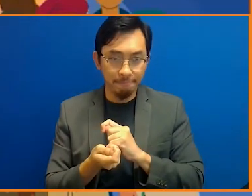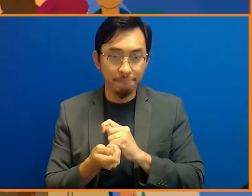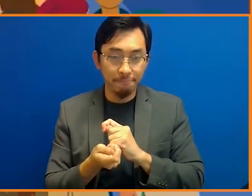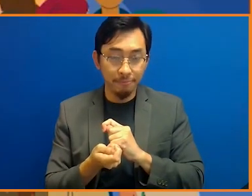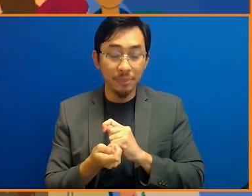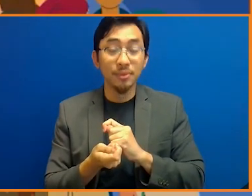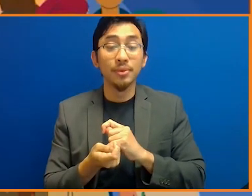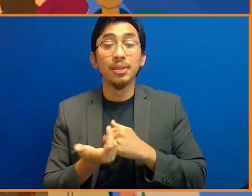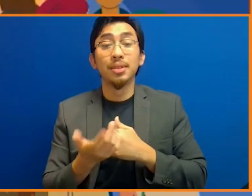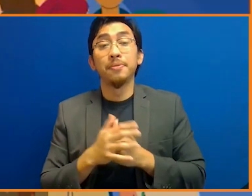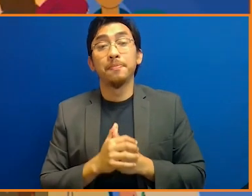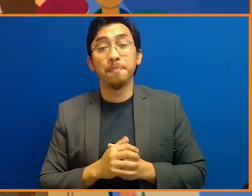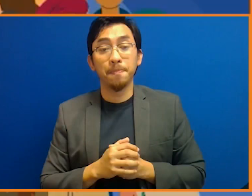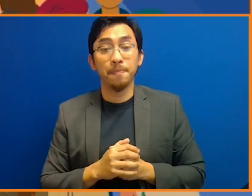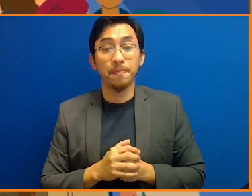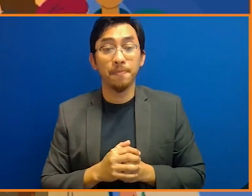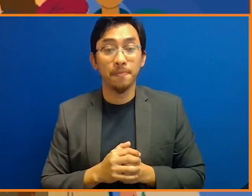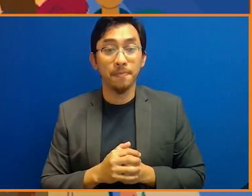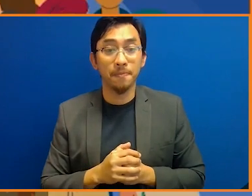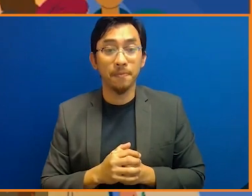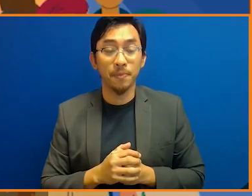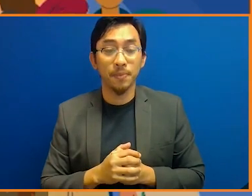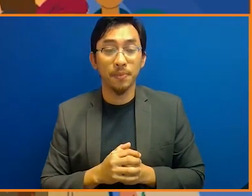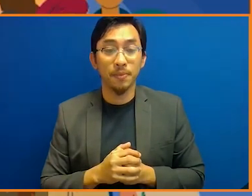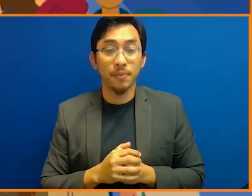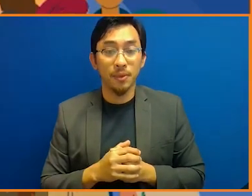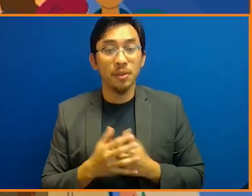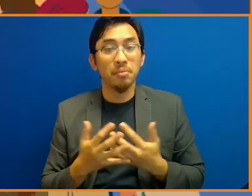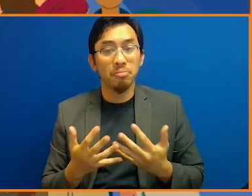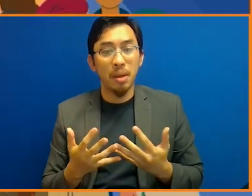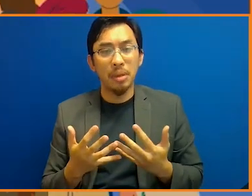mind. Because of the time,